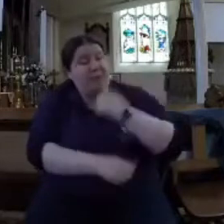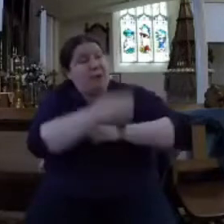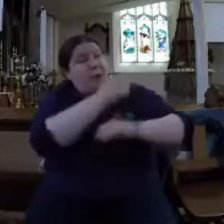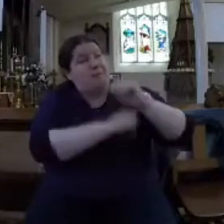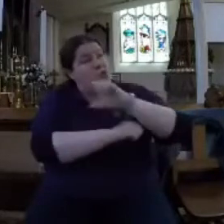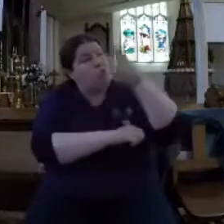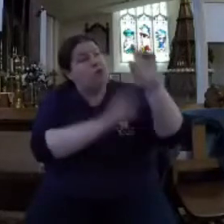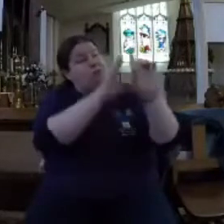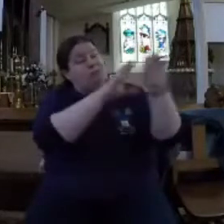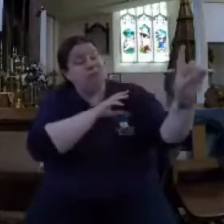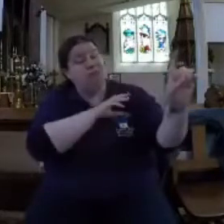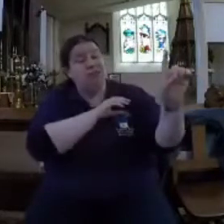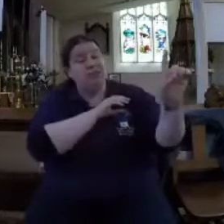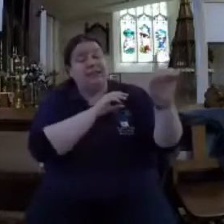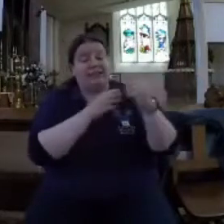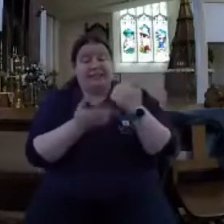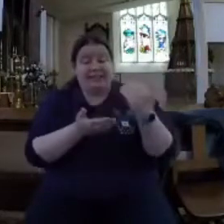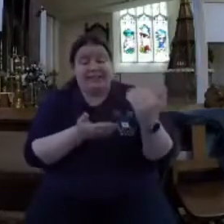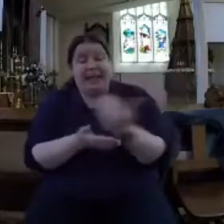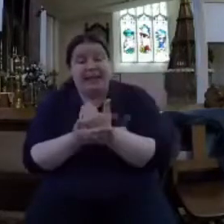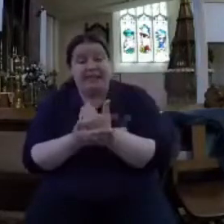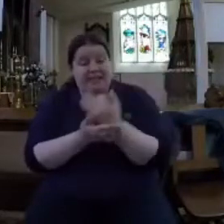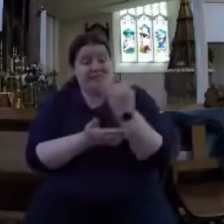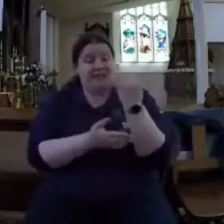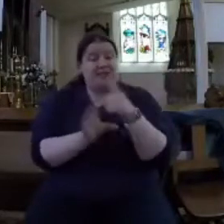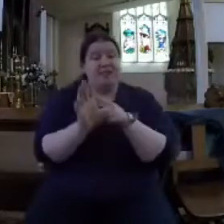and save thousands through a 7-year famine.